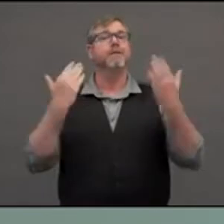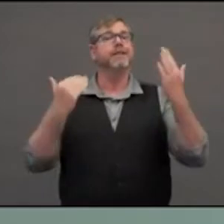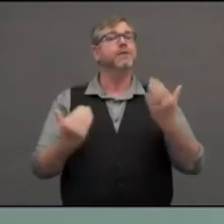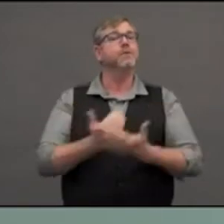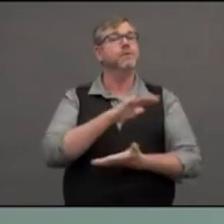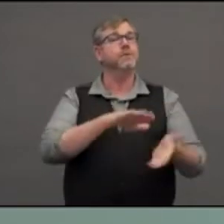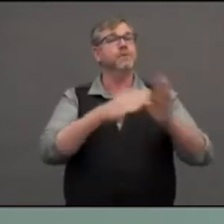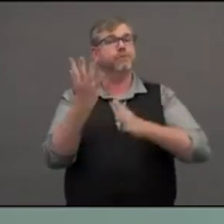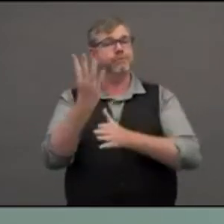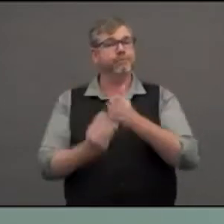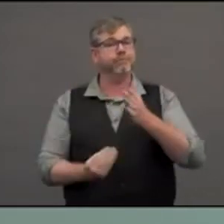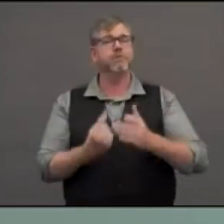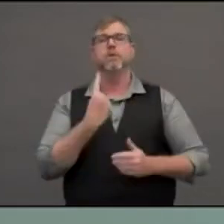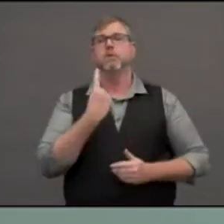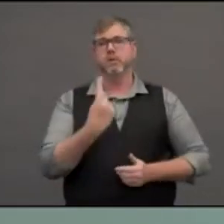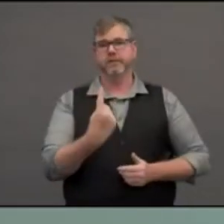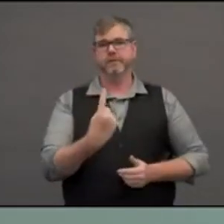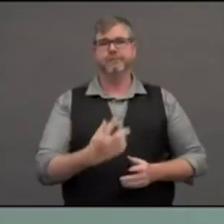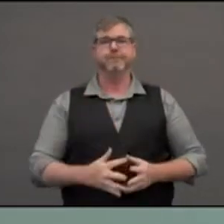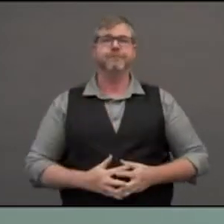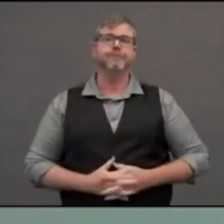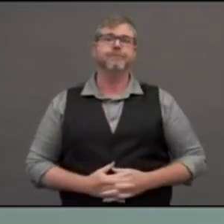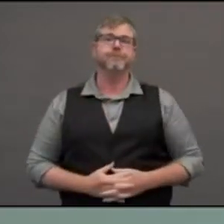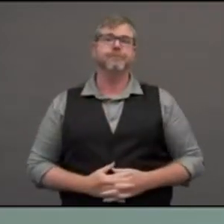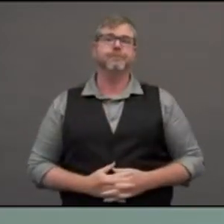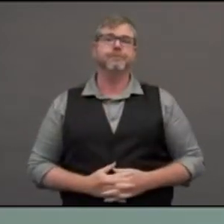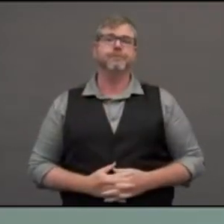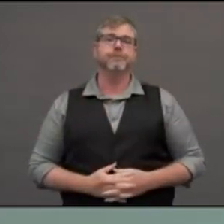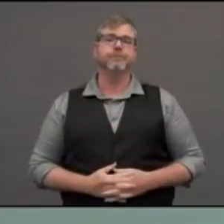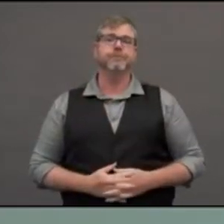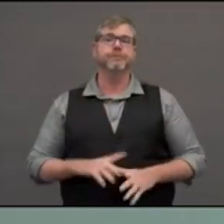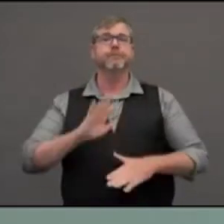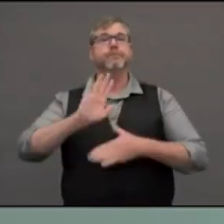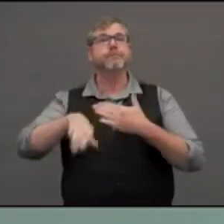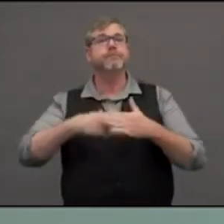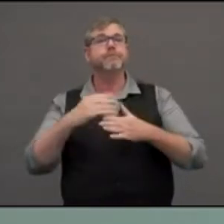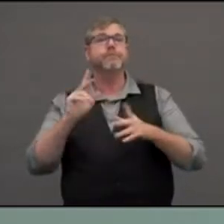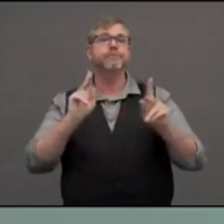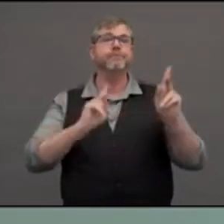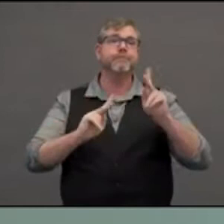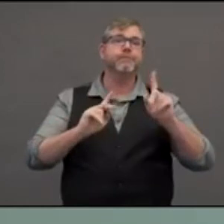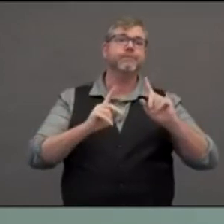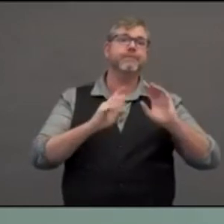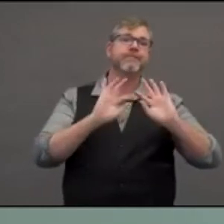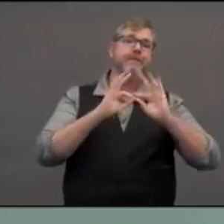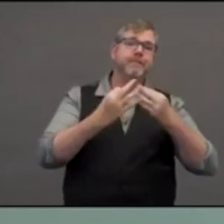every person is part of that family, and those families are part of our community.